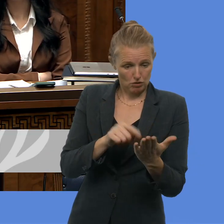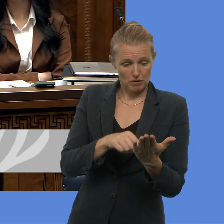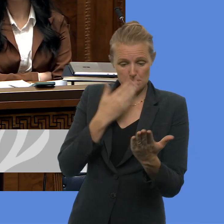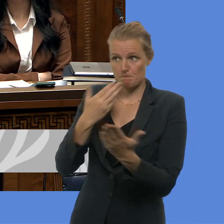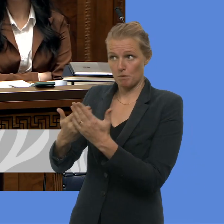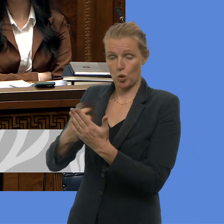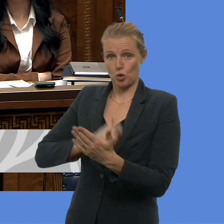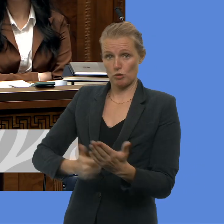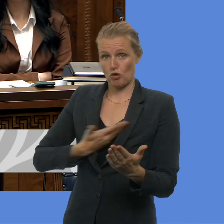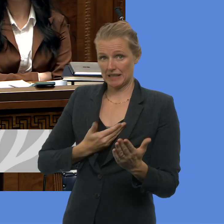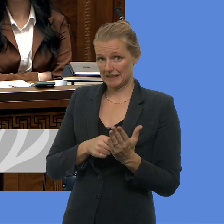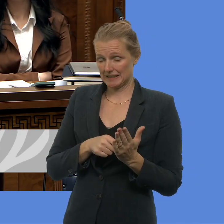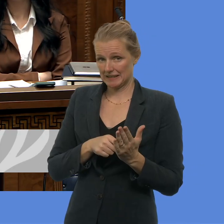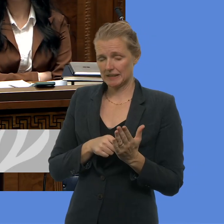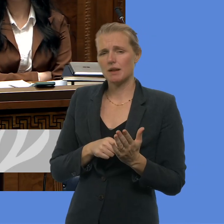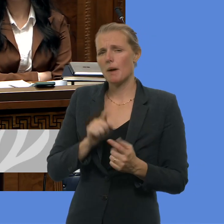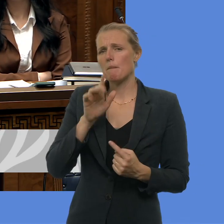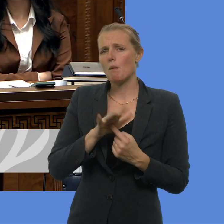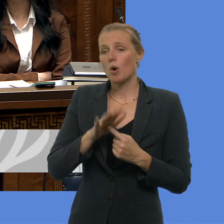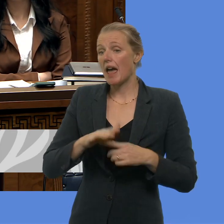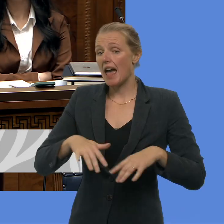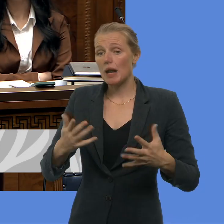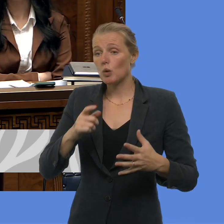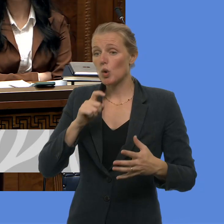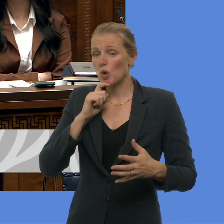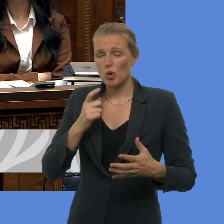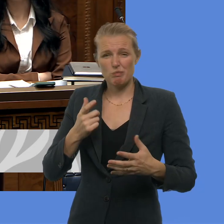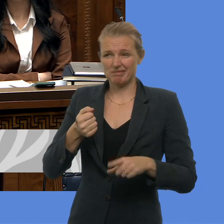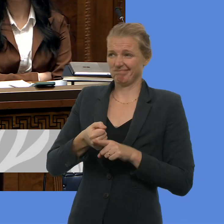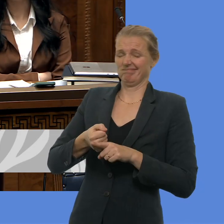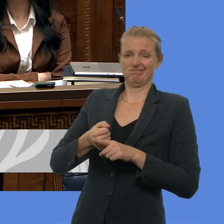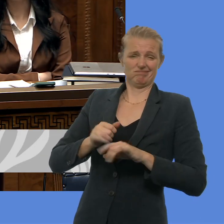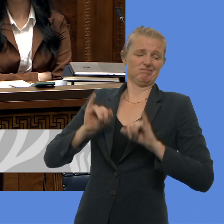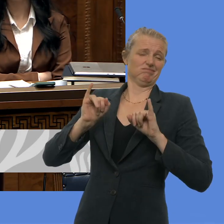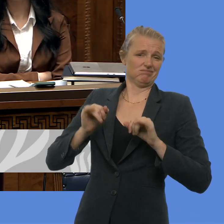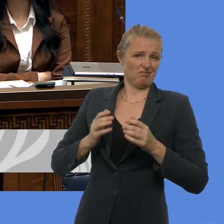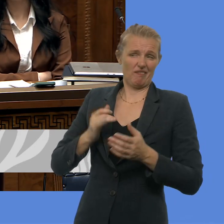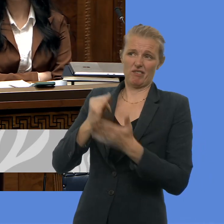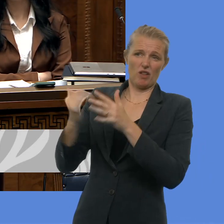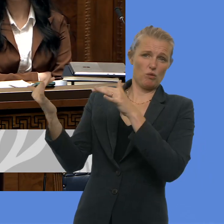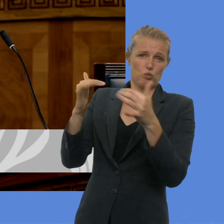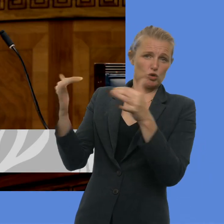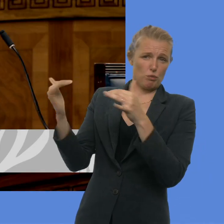opportunity to help all those people who've been impacted by conflict with the right legislation, but there has to be the right